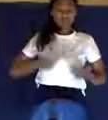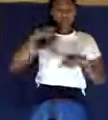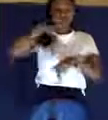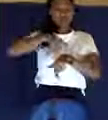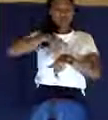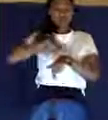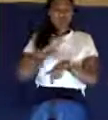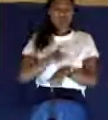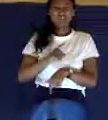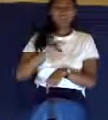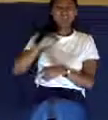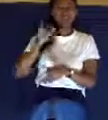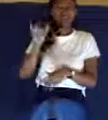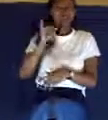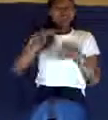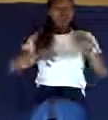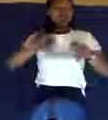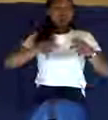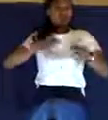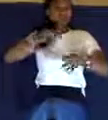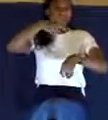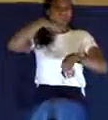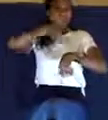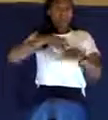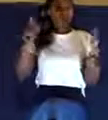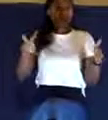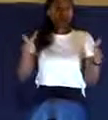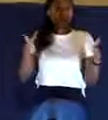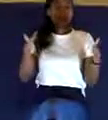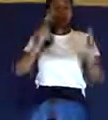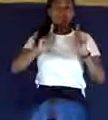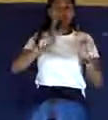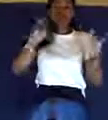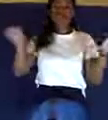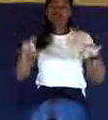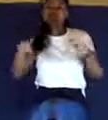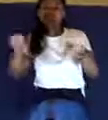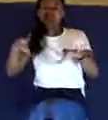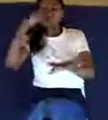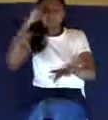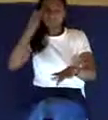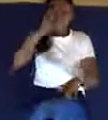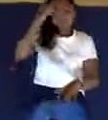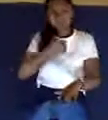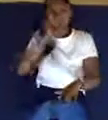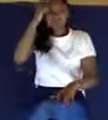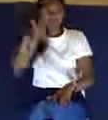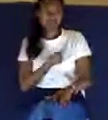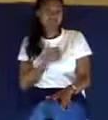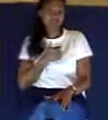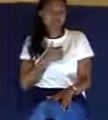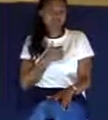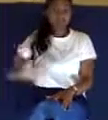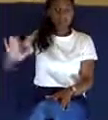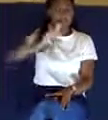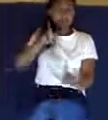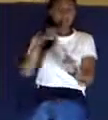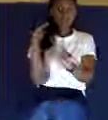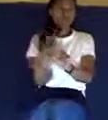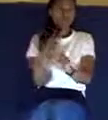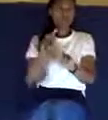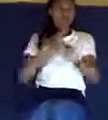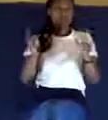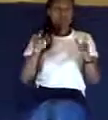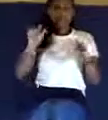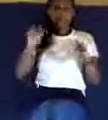it's like the book of Judges, where everyone's doing right in their own eyes. And I want to tell you something, friend. The only way we're going to make it